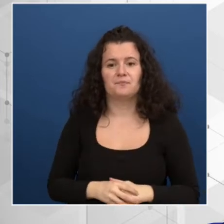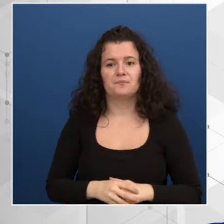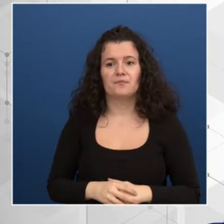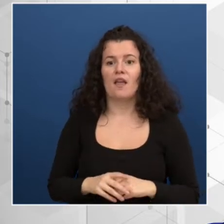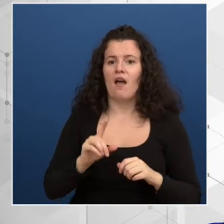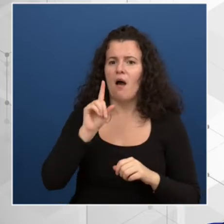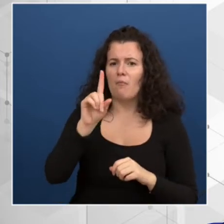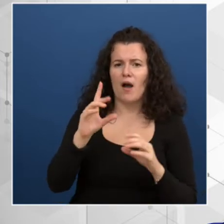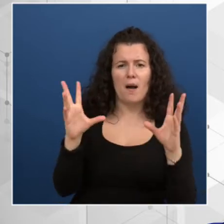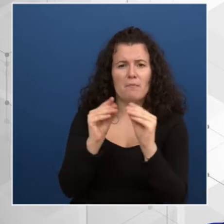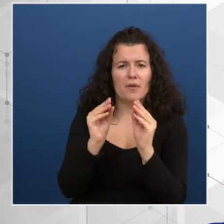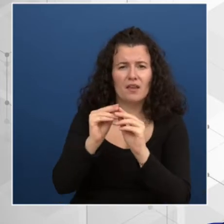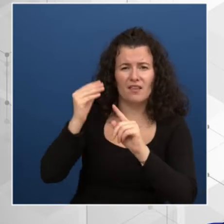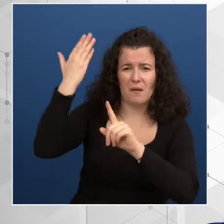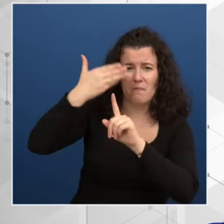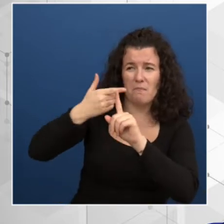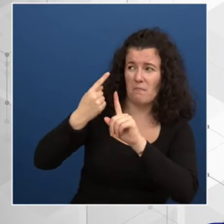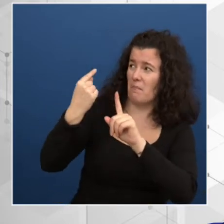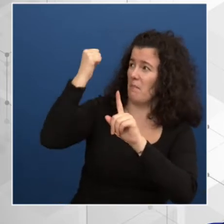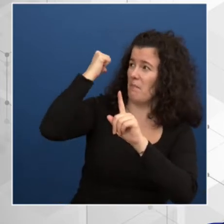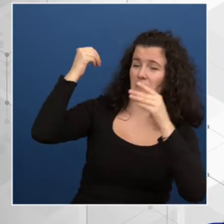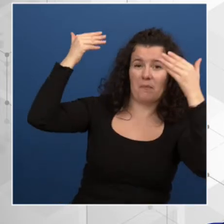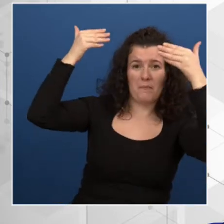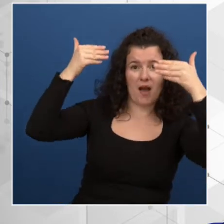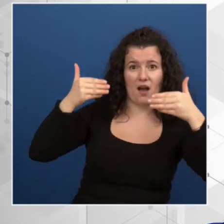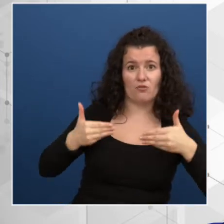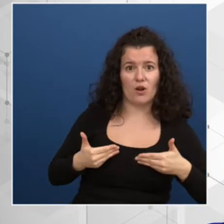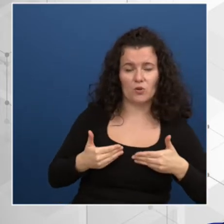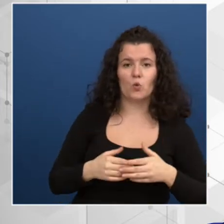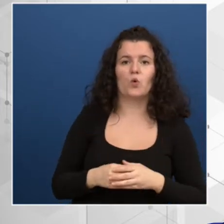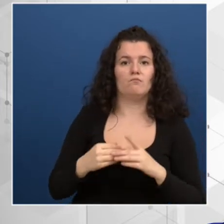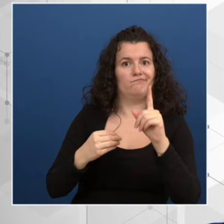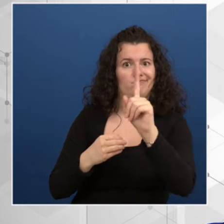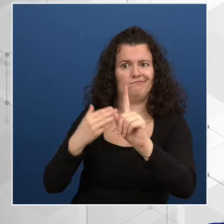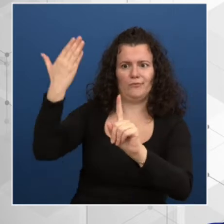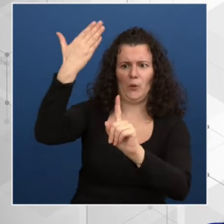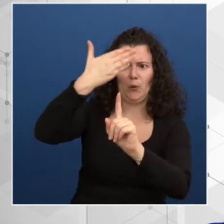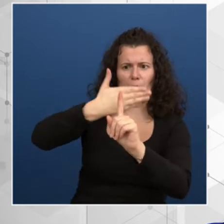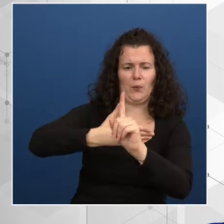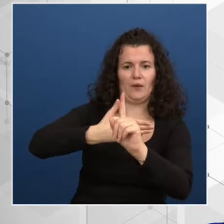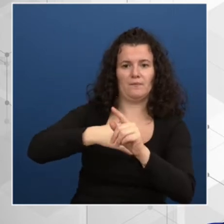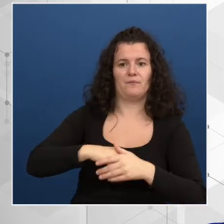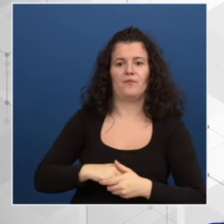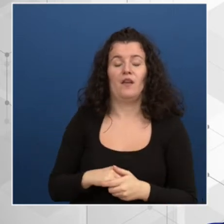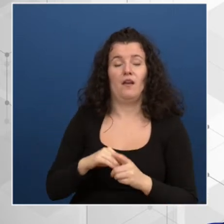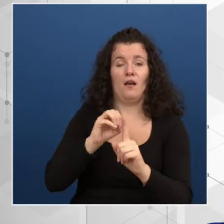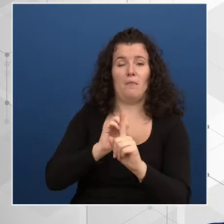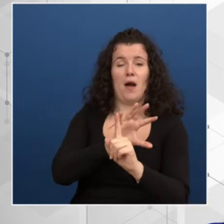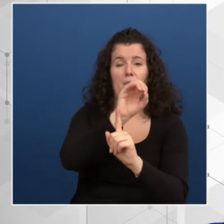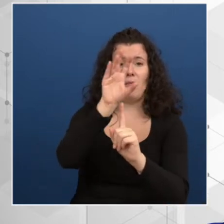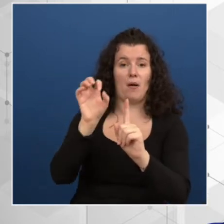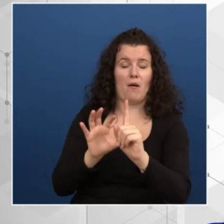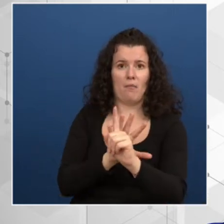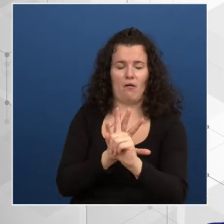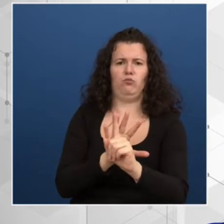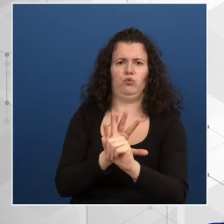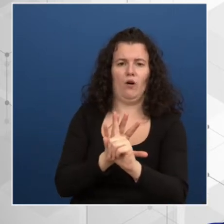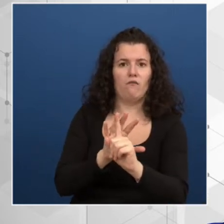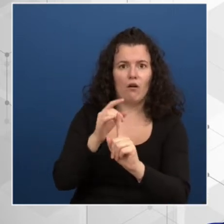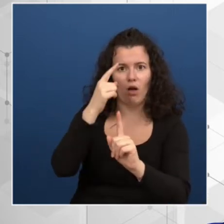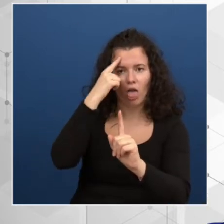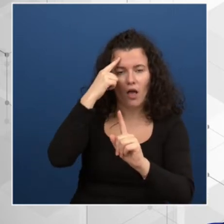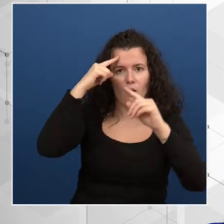background effects. Now, while these are exciting and fun and colourful, they actually increase the cognitive load and they can impact